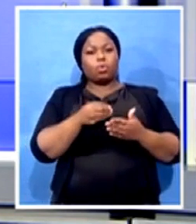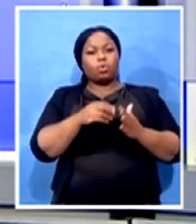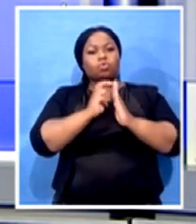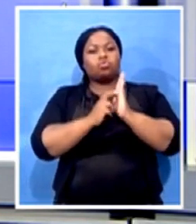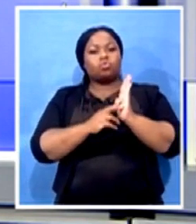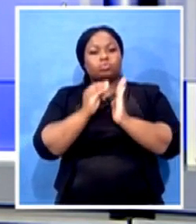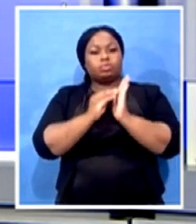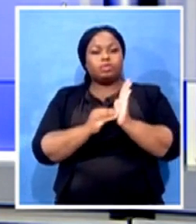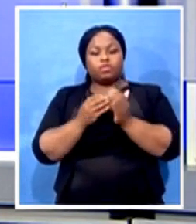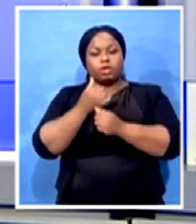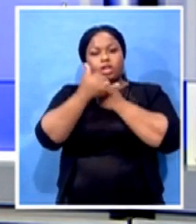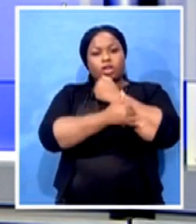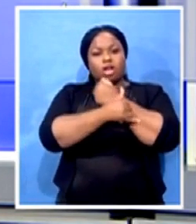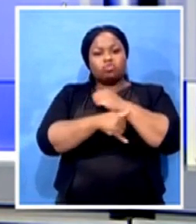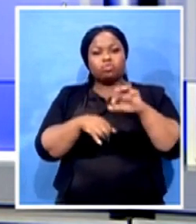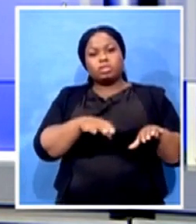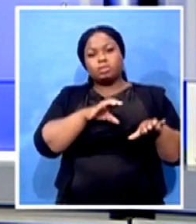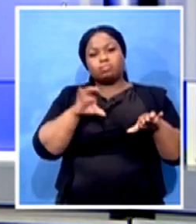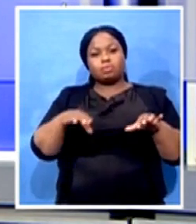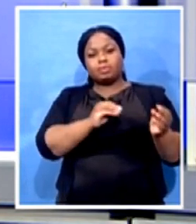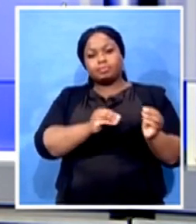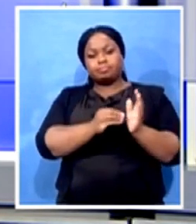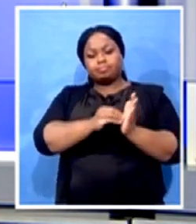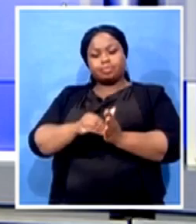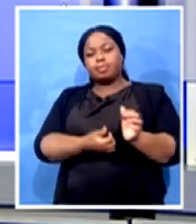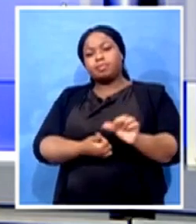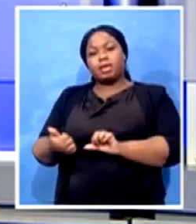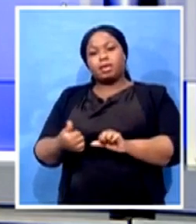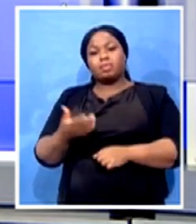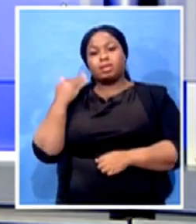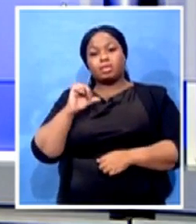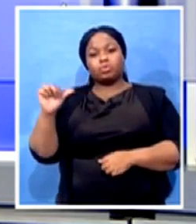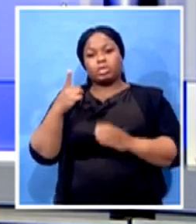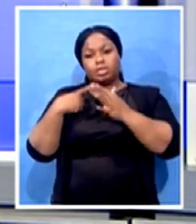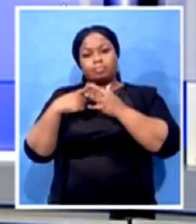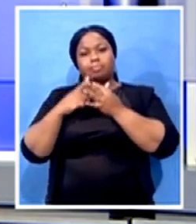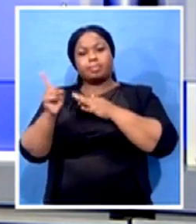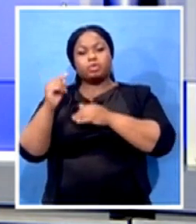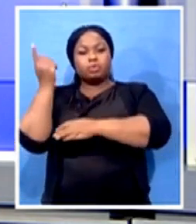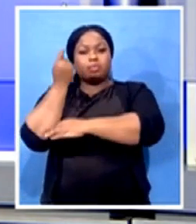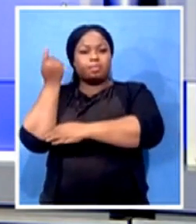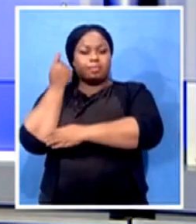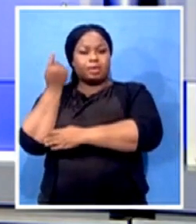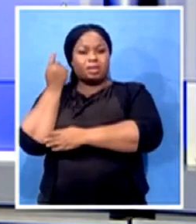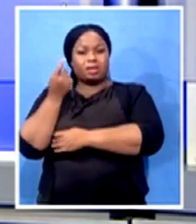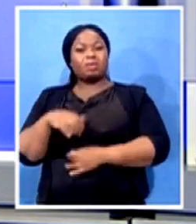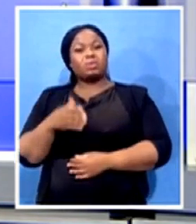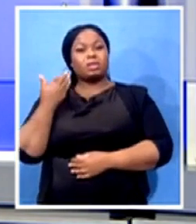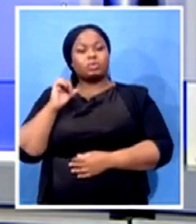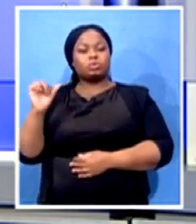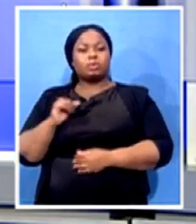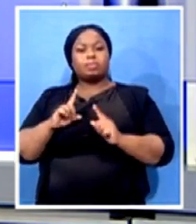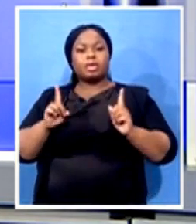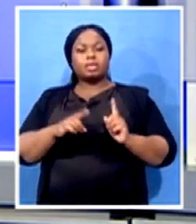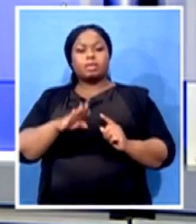last week while they were out on bail of fraud and theft and money laundering charges. Government says it has started the